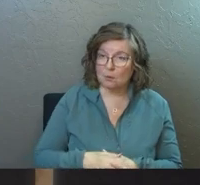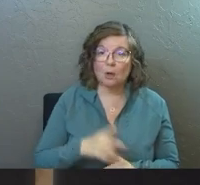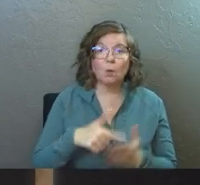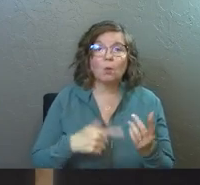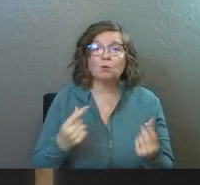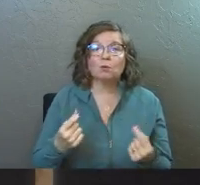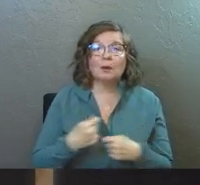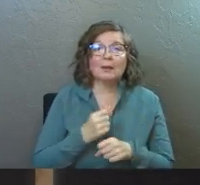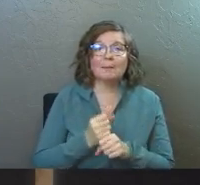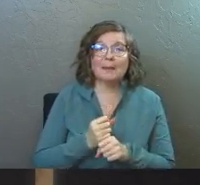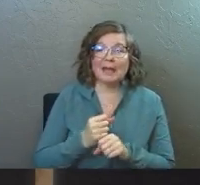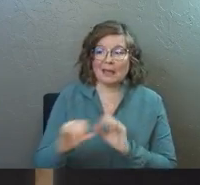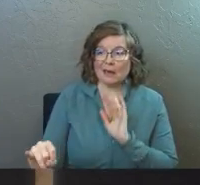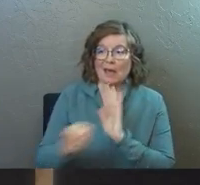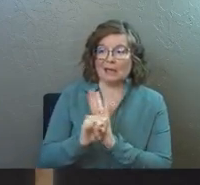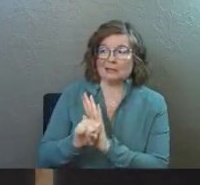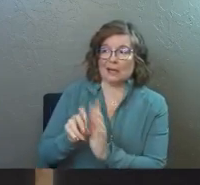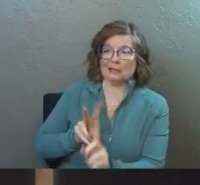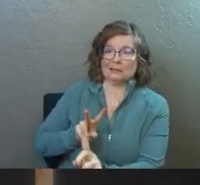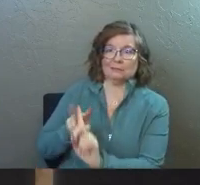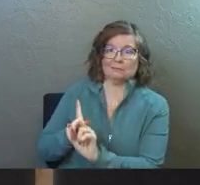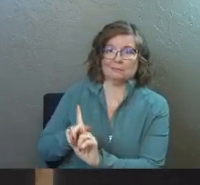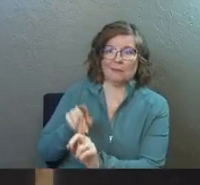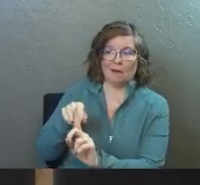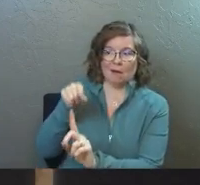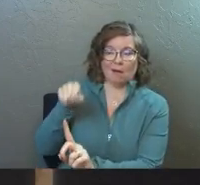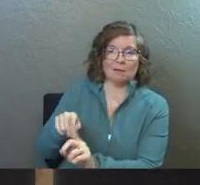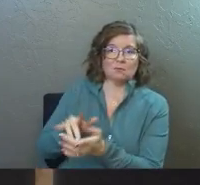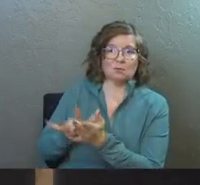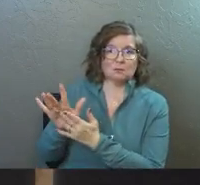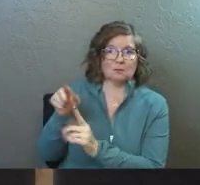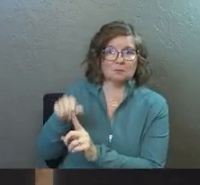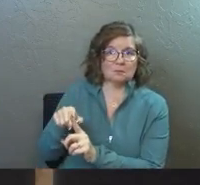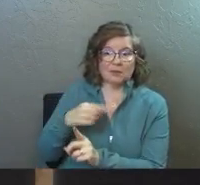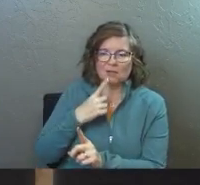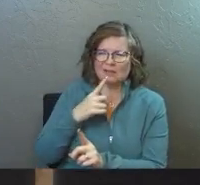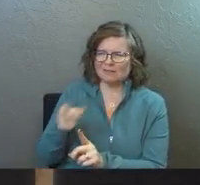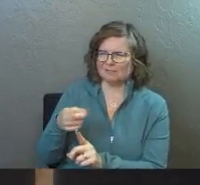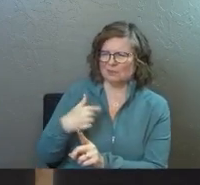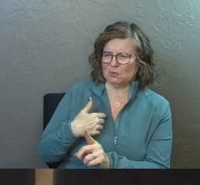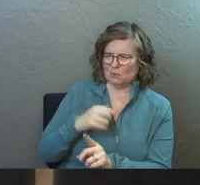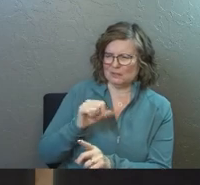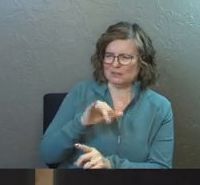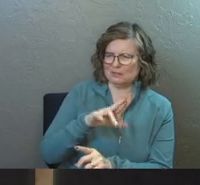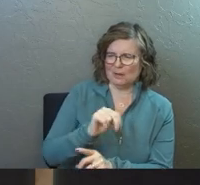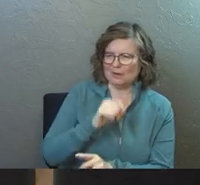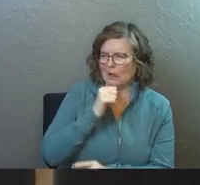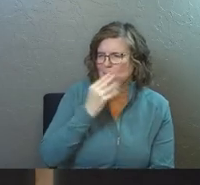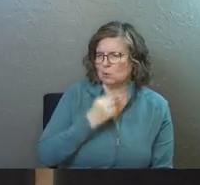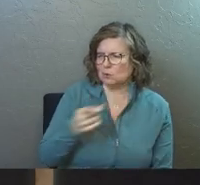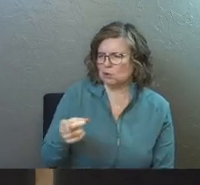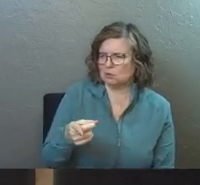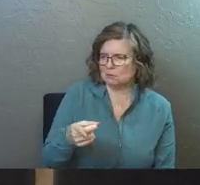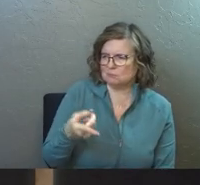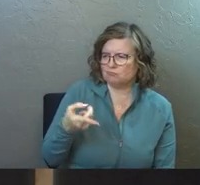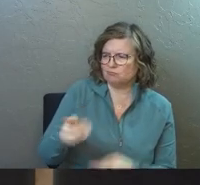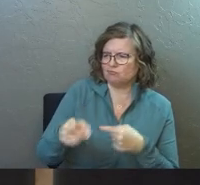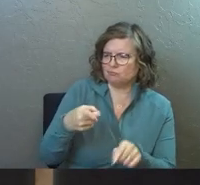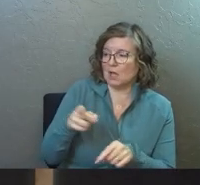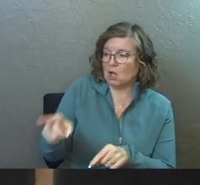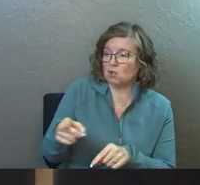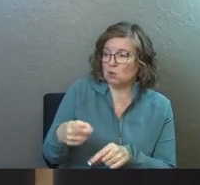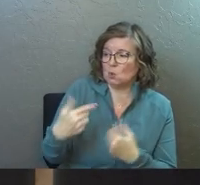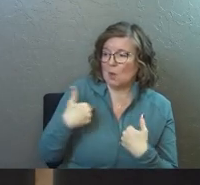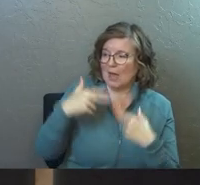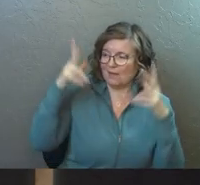what they're doing is they're making an identity attack on him. They're saying, you're a Samaritan, not a Jew. And